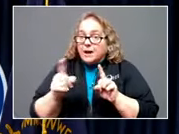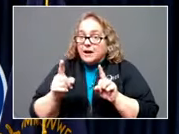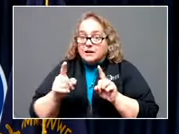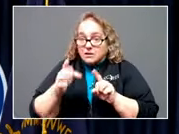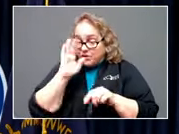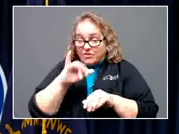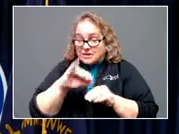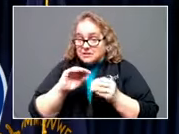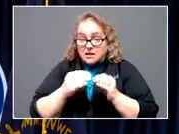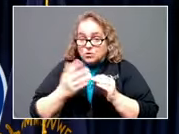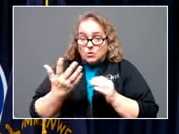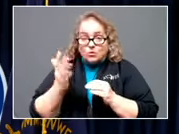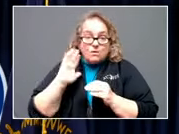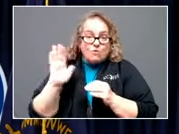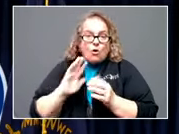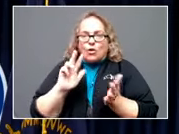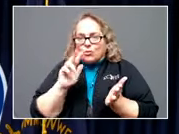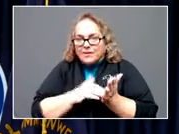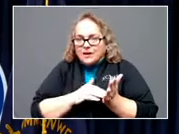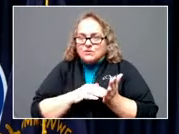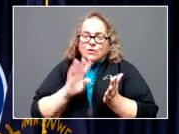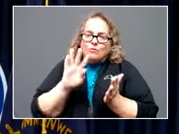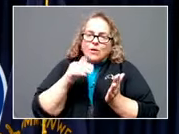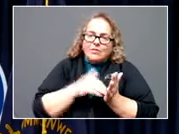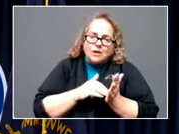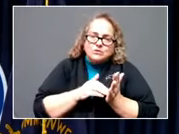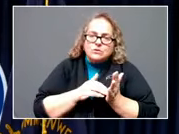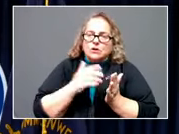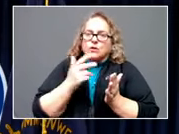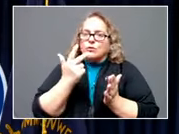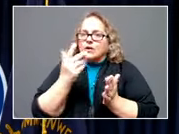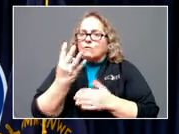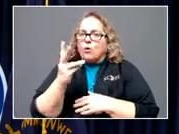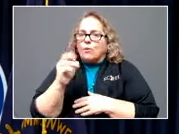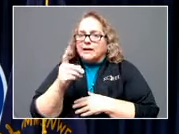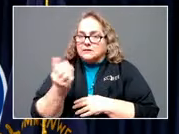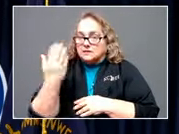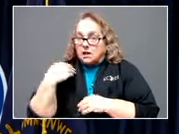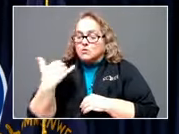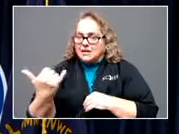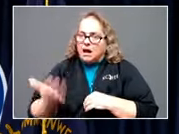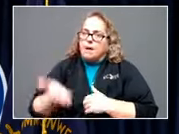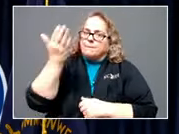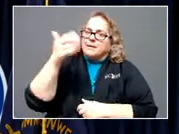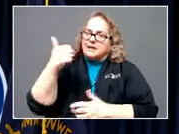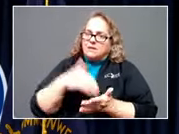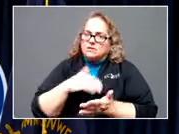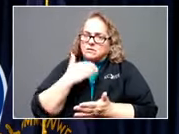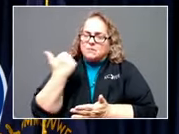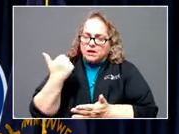3,000, 4,000, 3 or 4 weeks ago. So if we break down